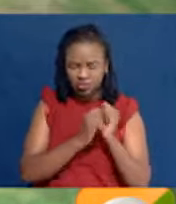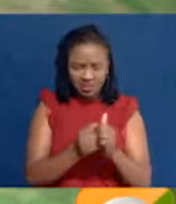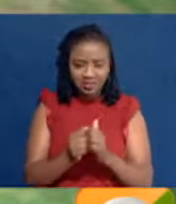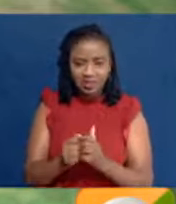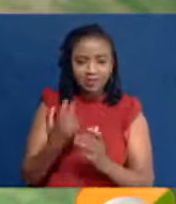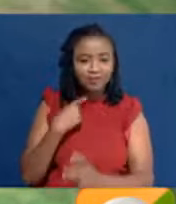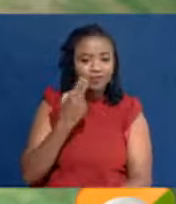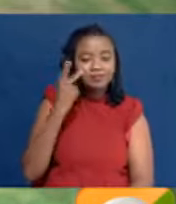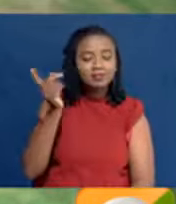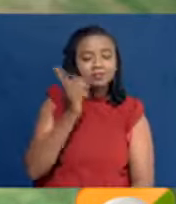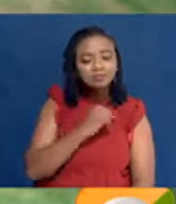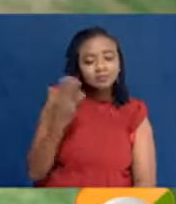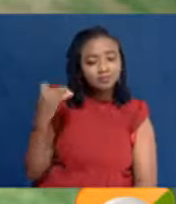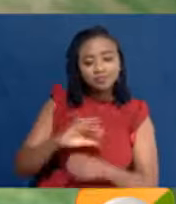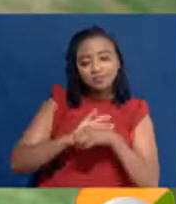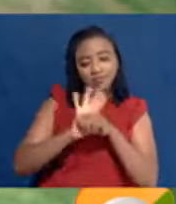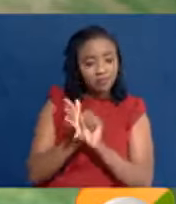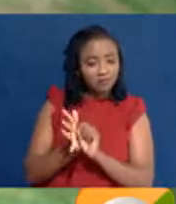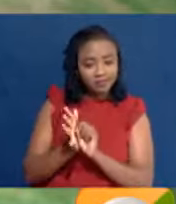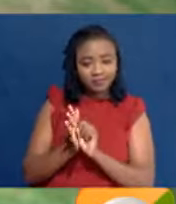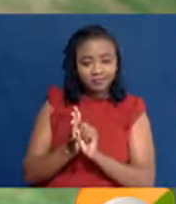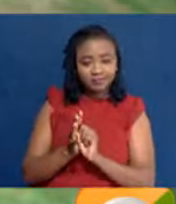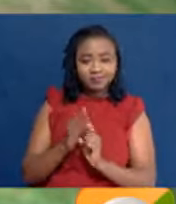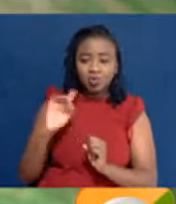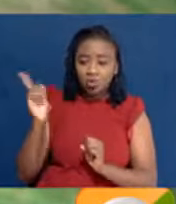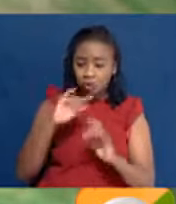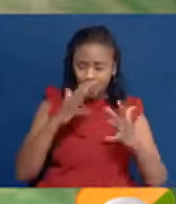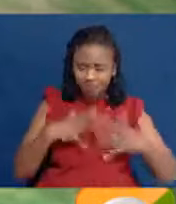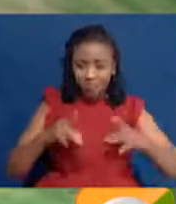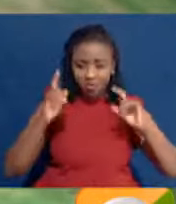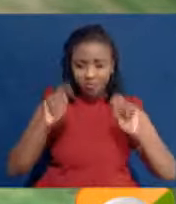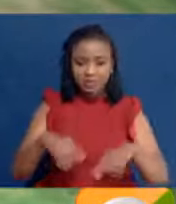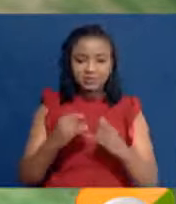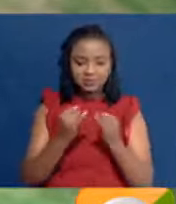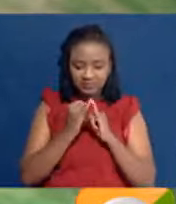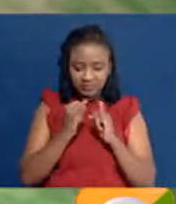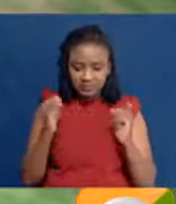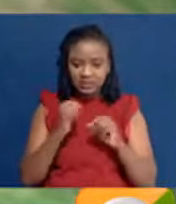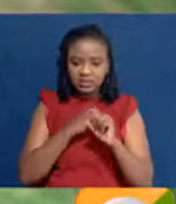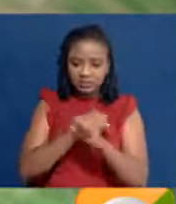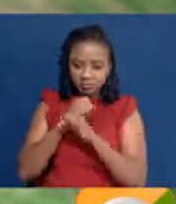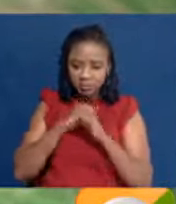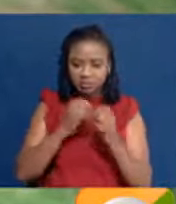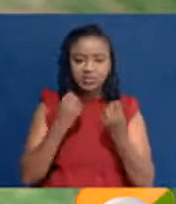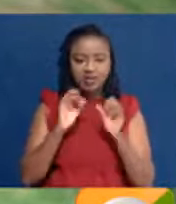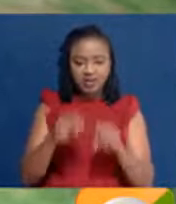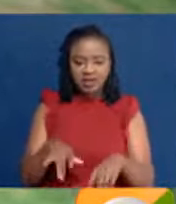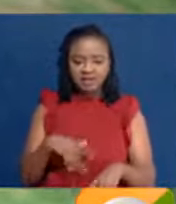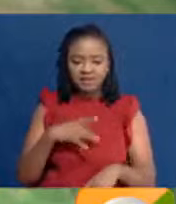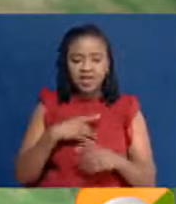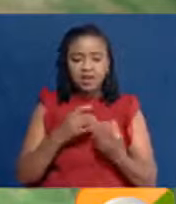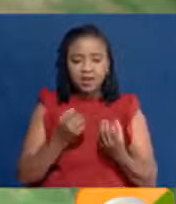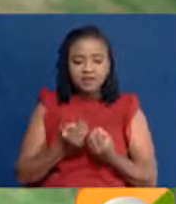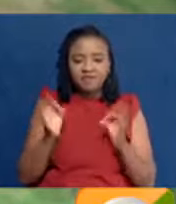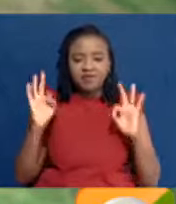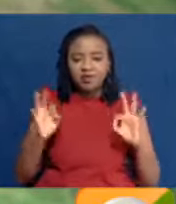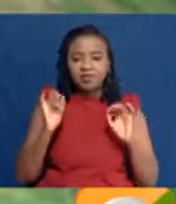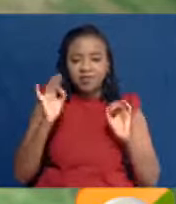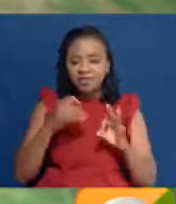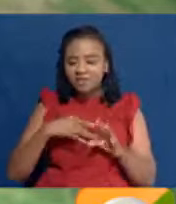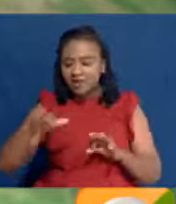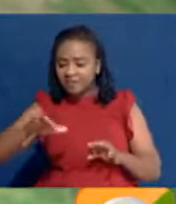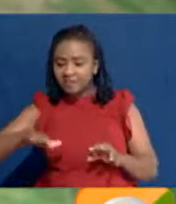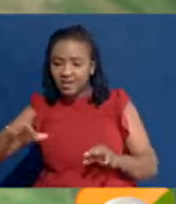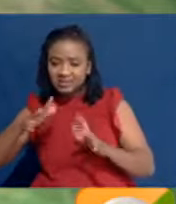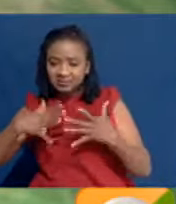COVID. Nobody is free until everybody is free. If we have a situation where people are suffering in one part of the world, it